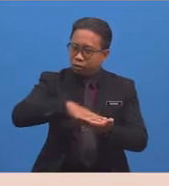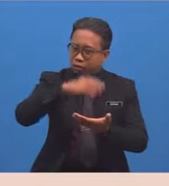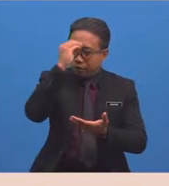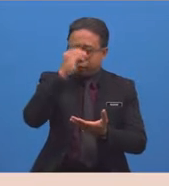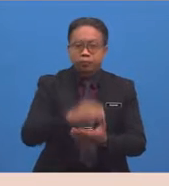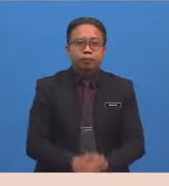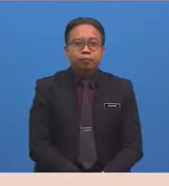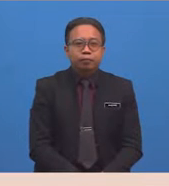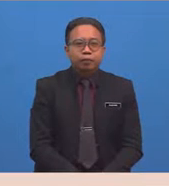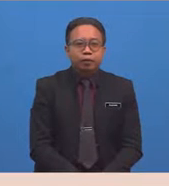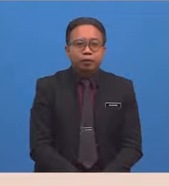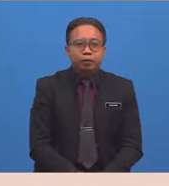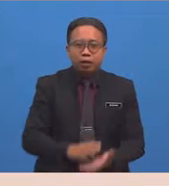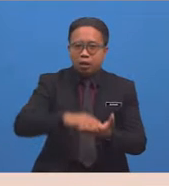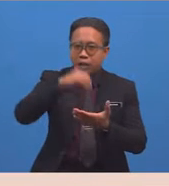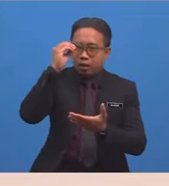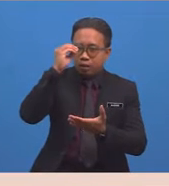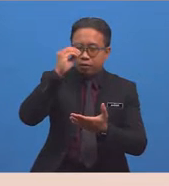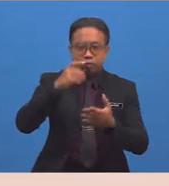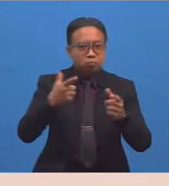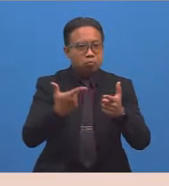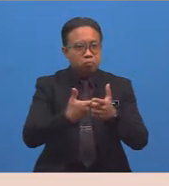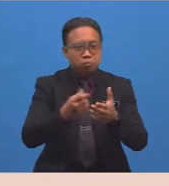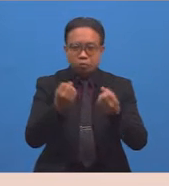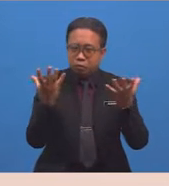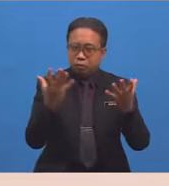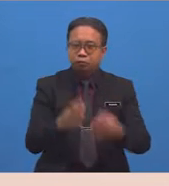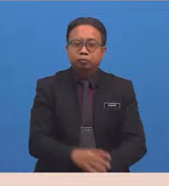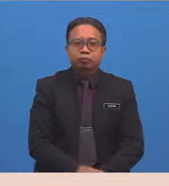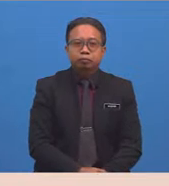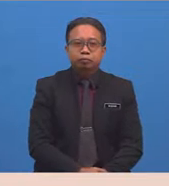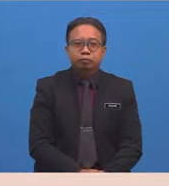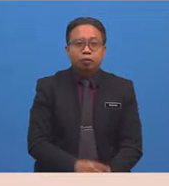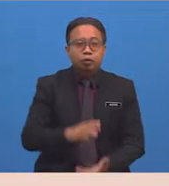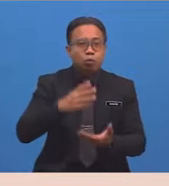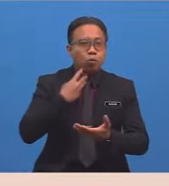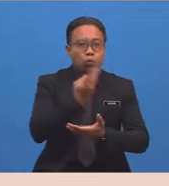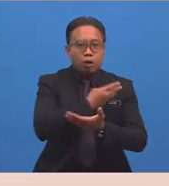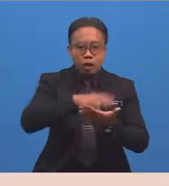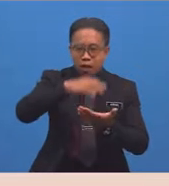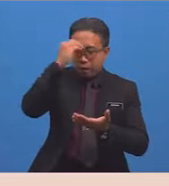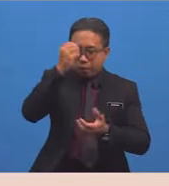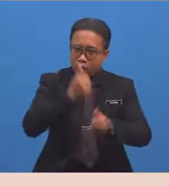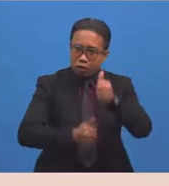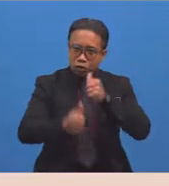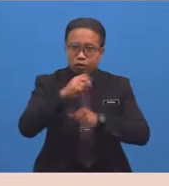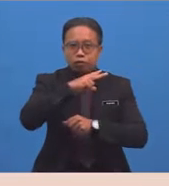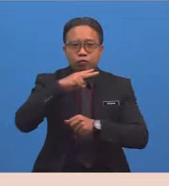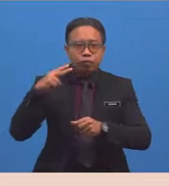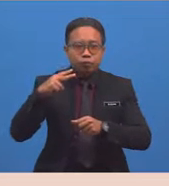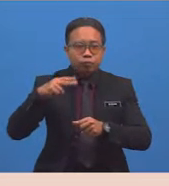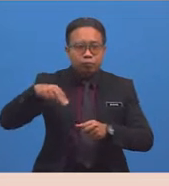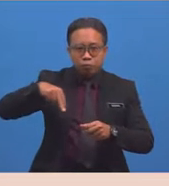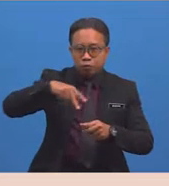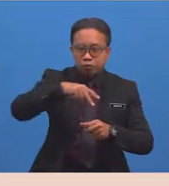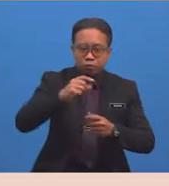have actually learned more than what we already know before. Basically, we learn about action verbs, the